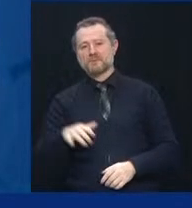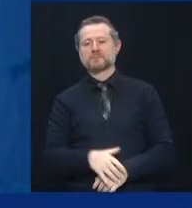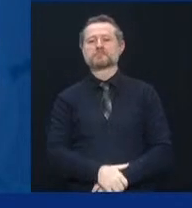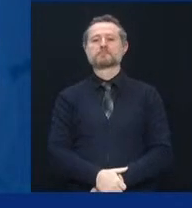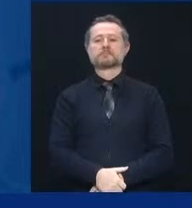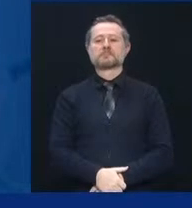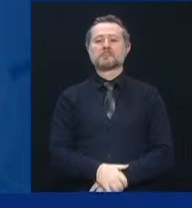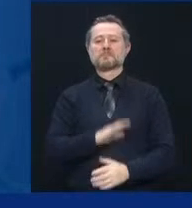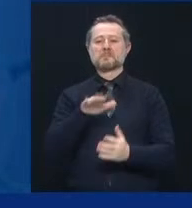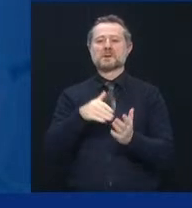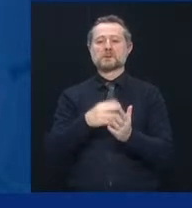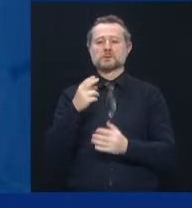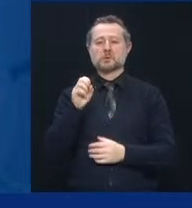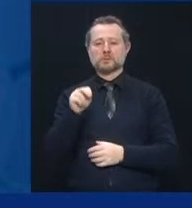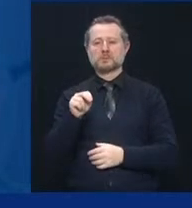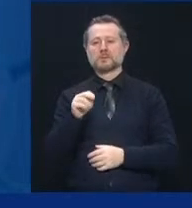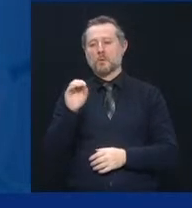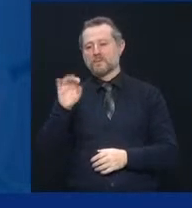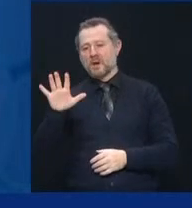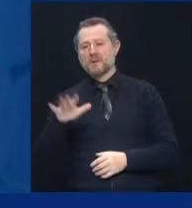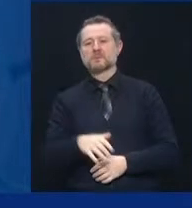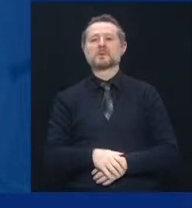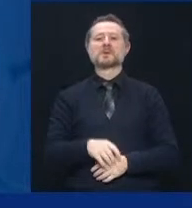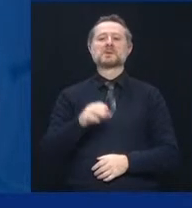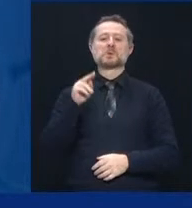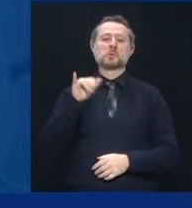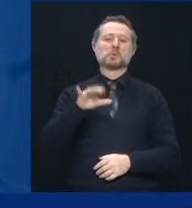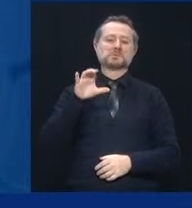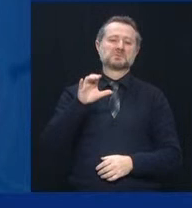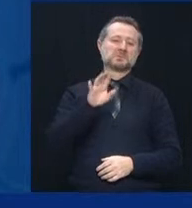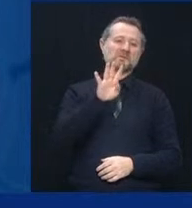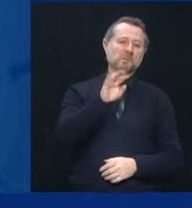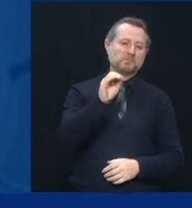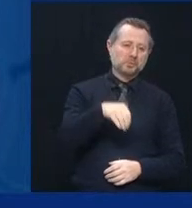Mid-Hudson, 0.5. New York City, 0.04.